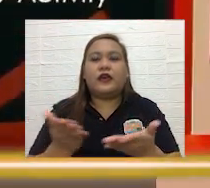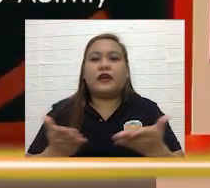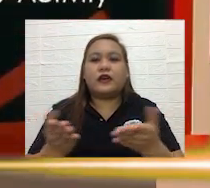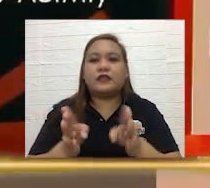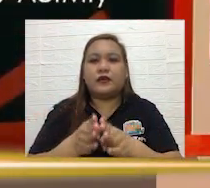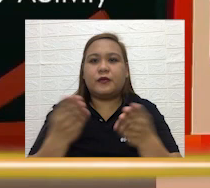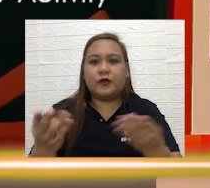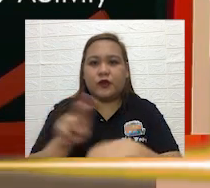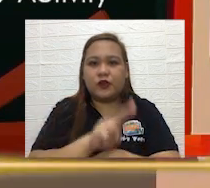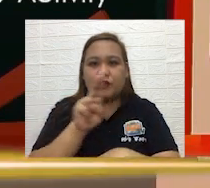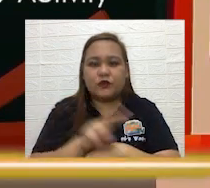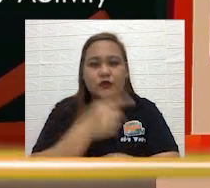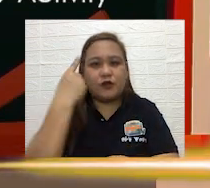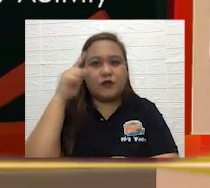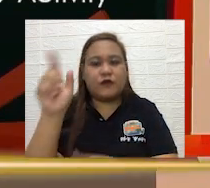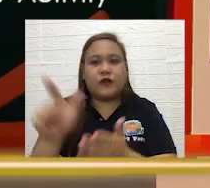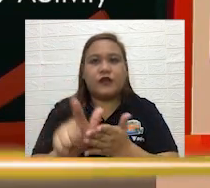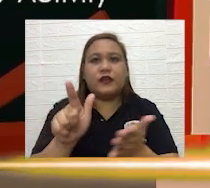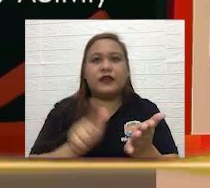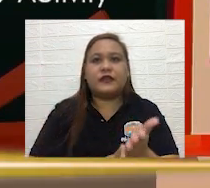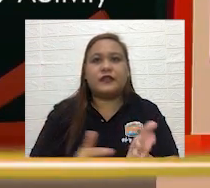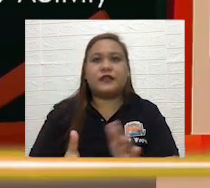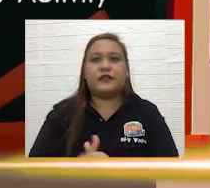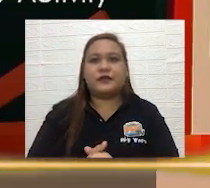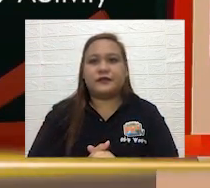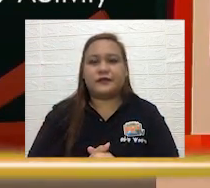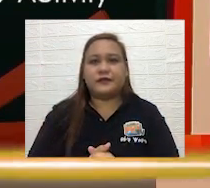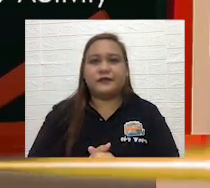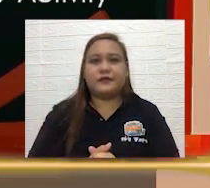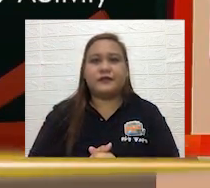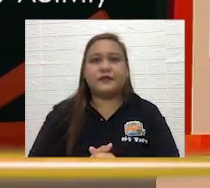references we used for today's episode.